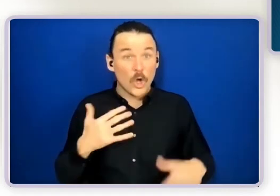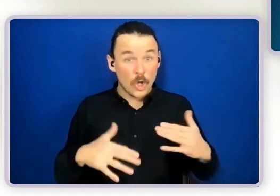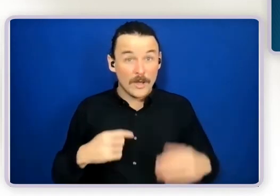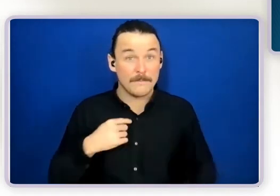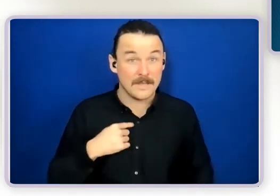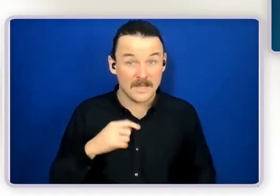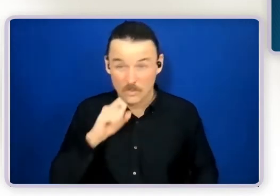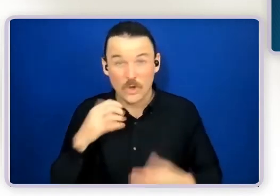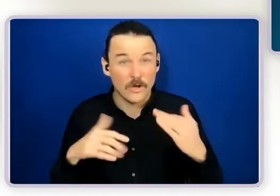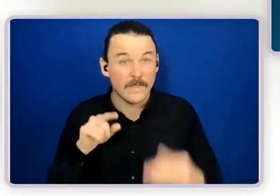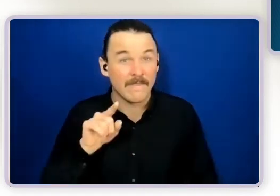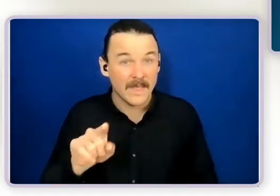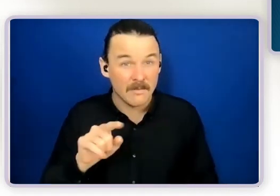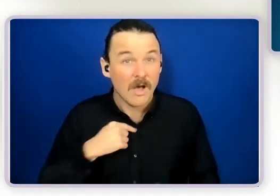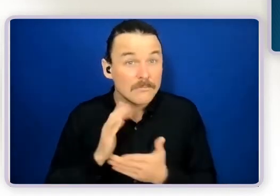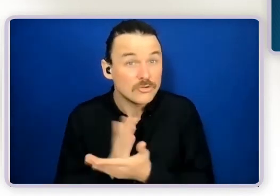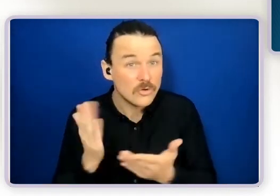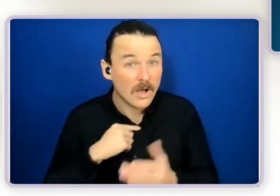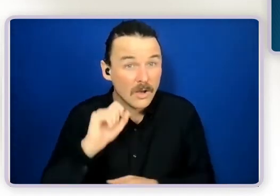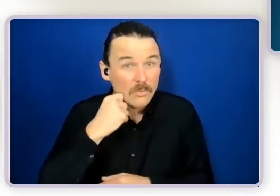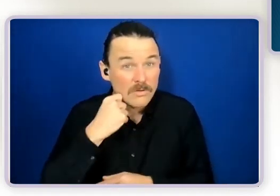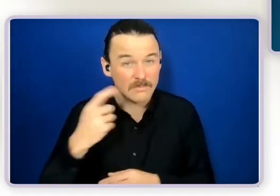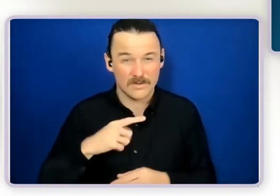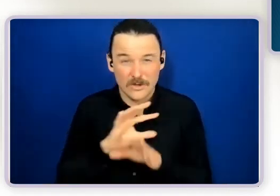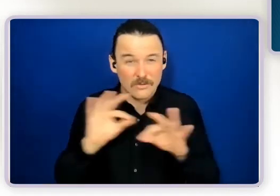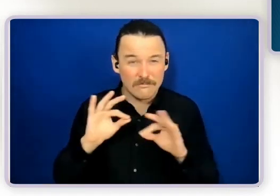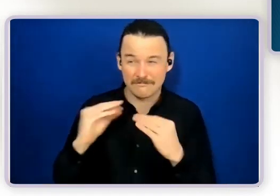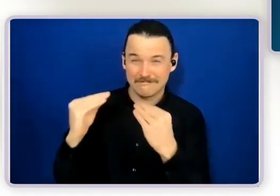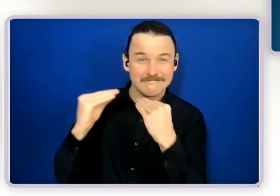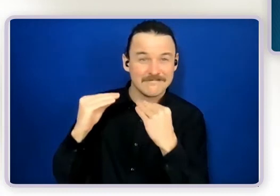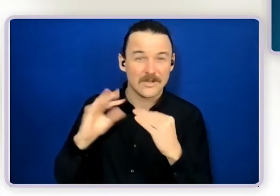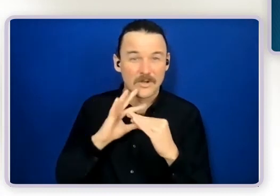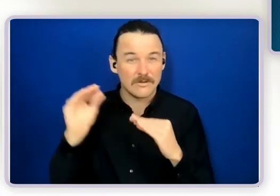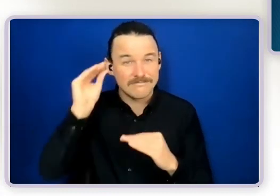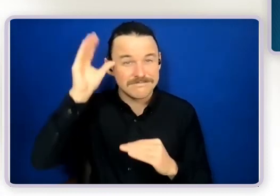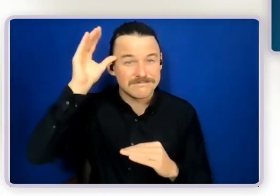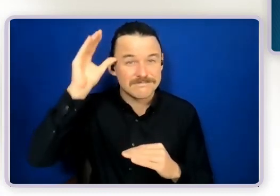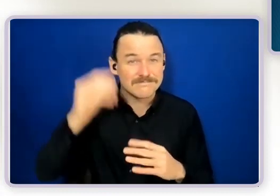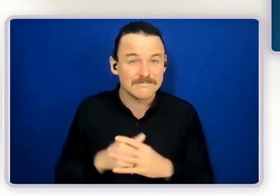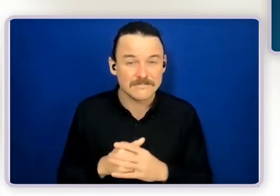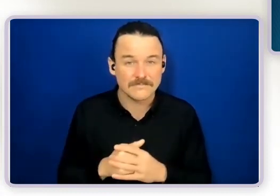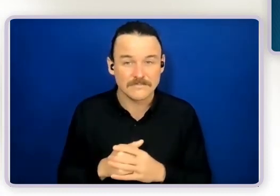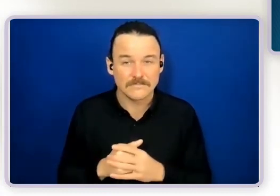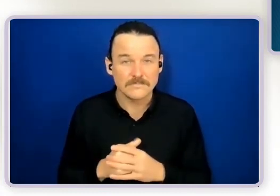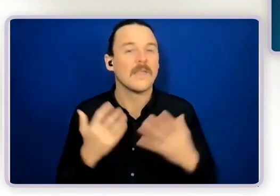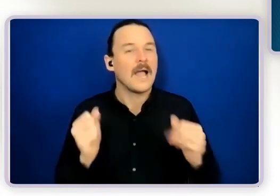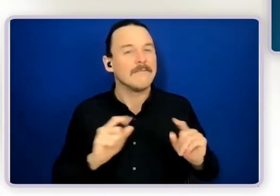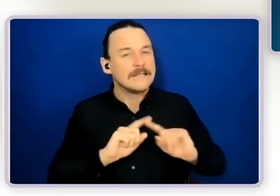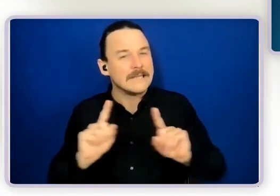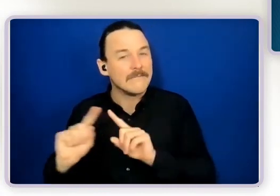there are different courses, and only a few of them that